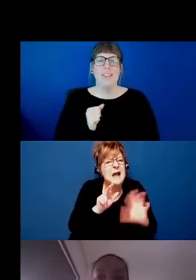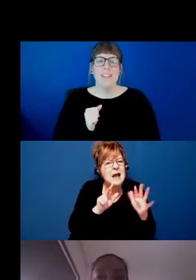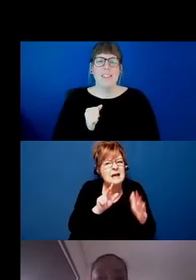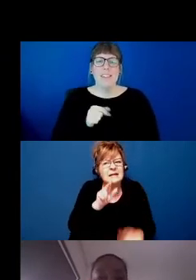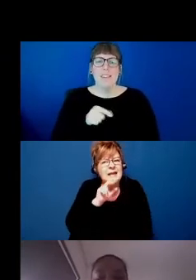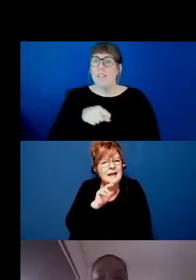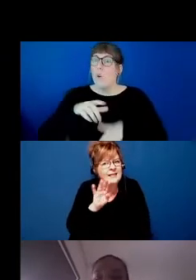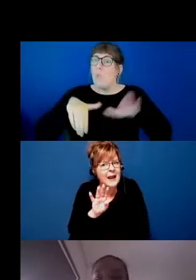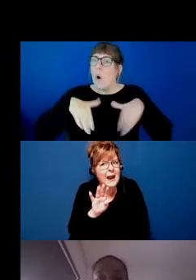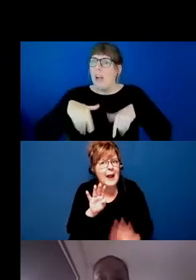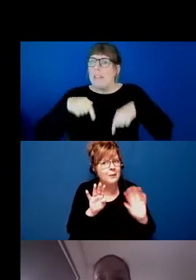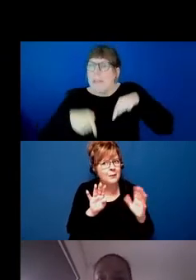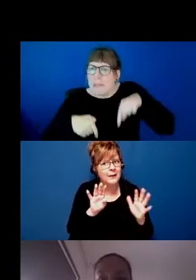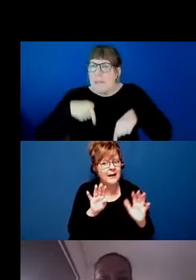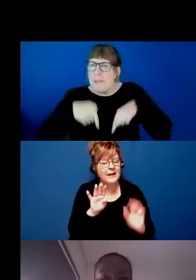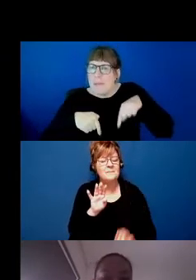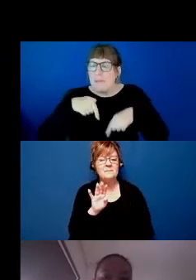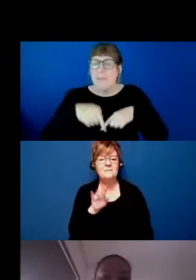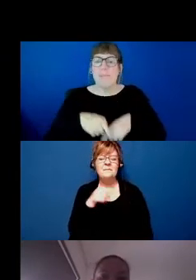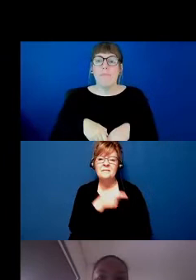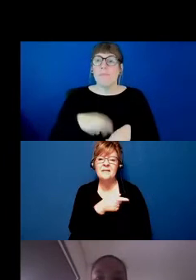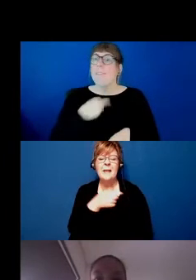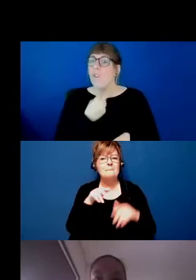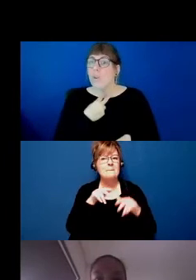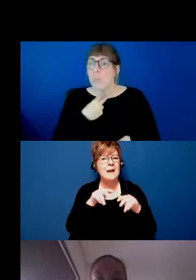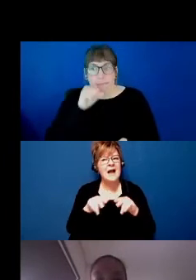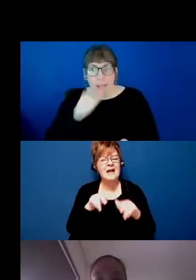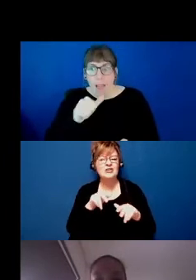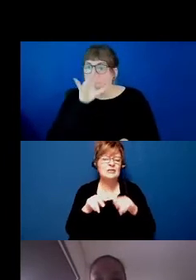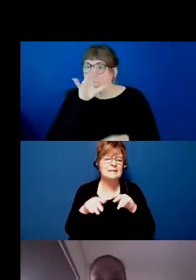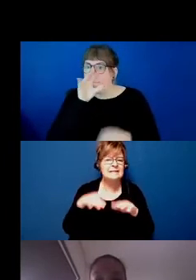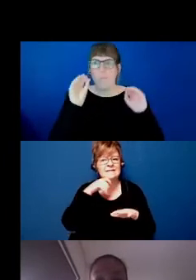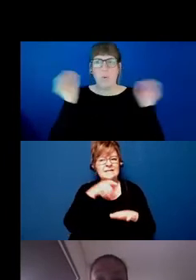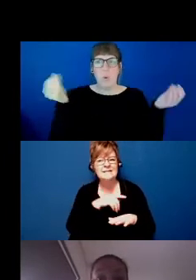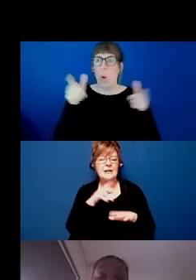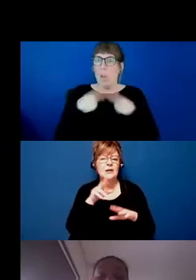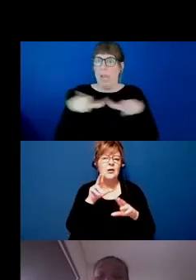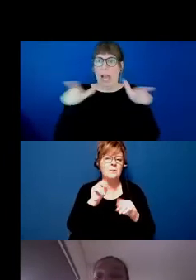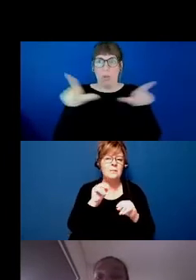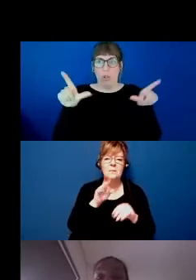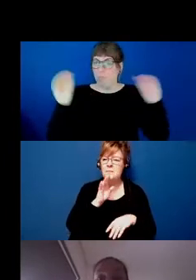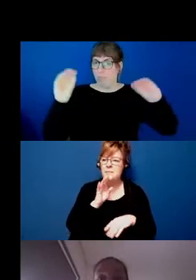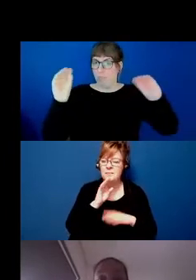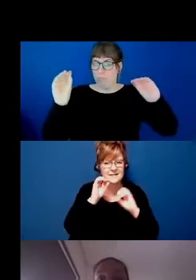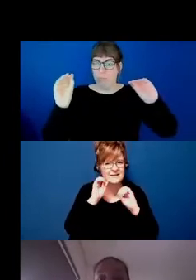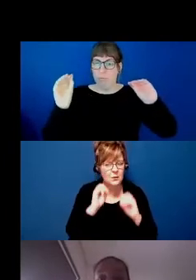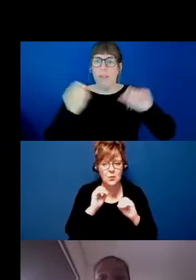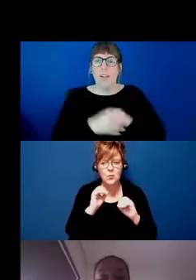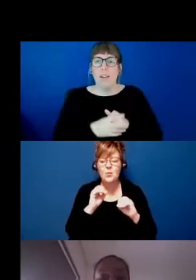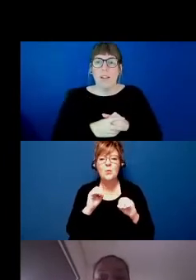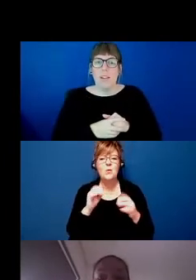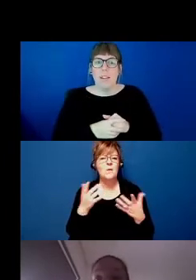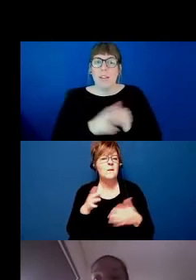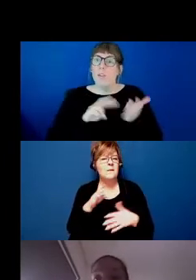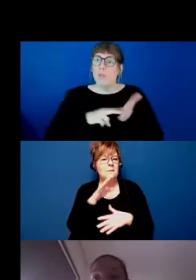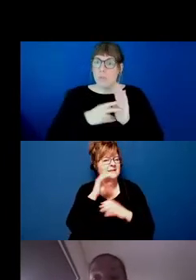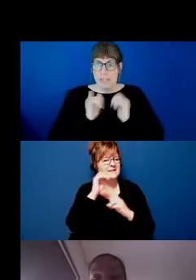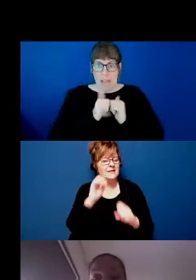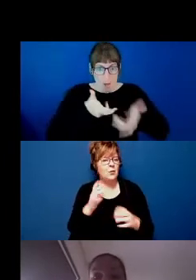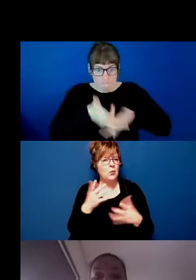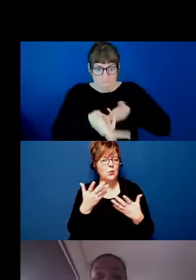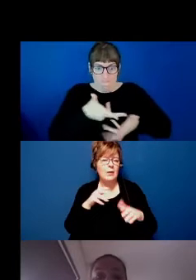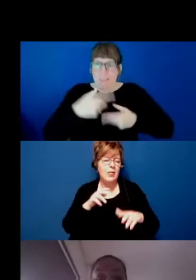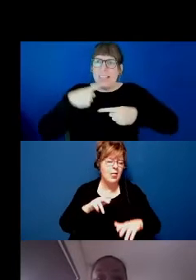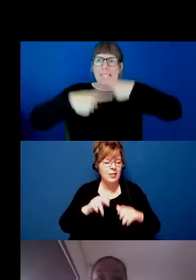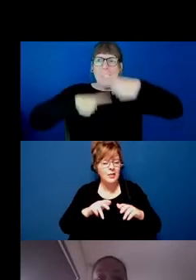barely walking. She was nonverbal, didn't have any language acquisition at the time. So everything was sort of done with very basic signs.